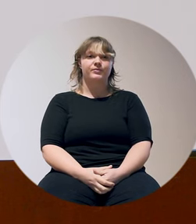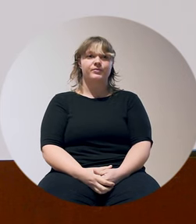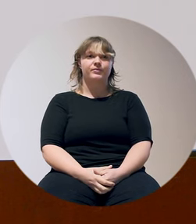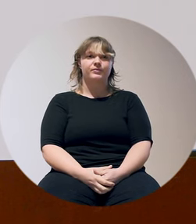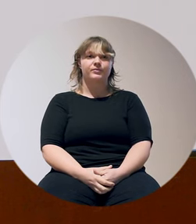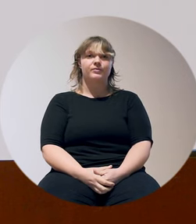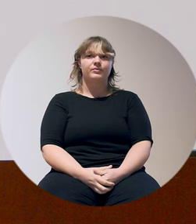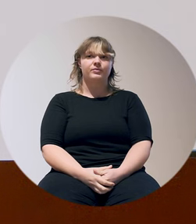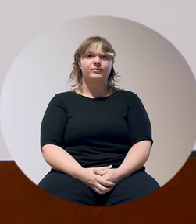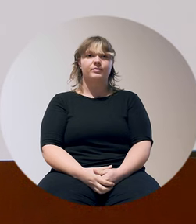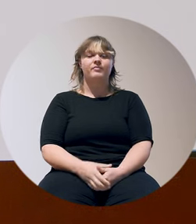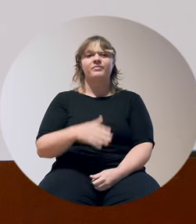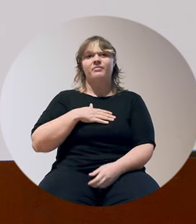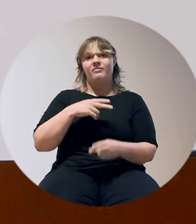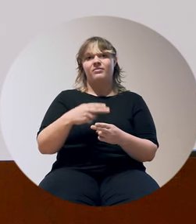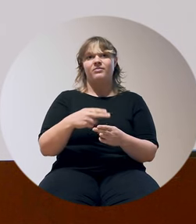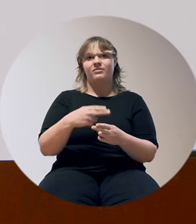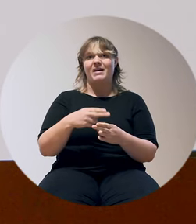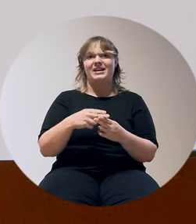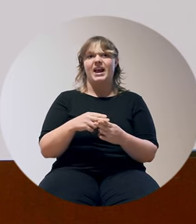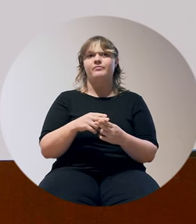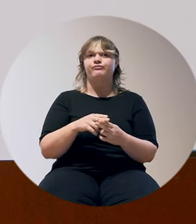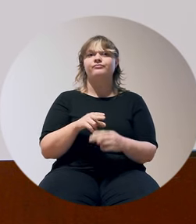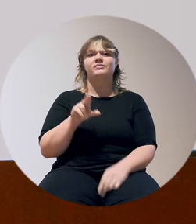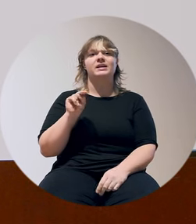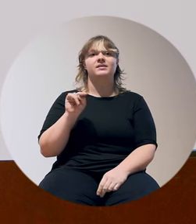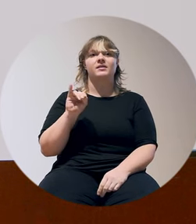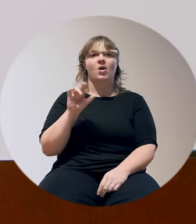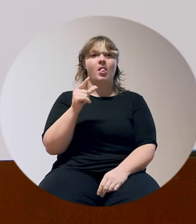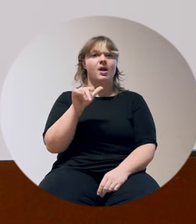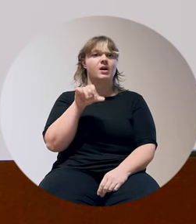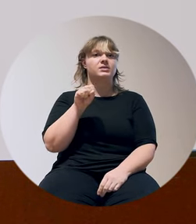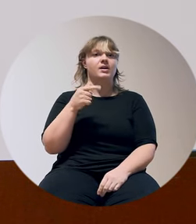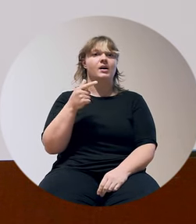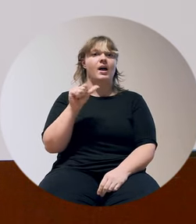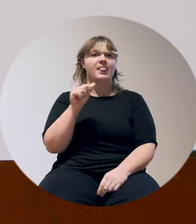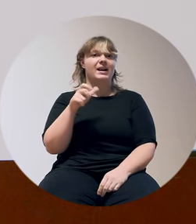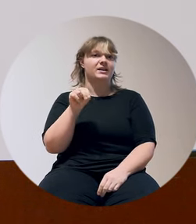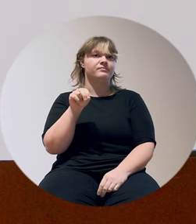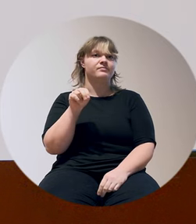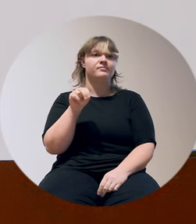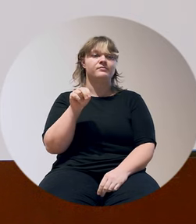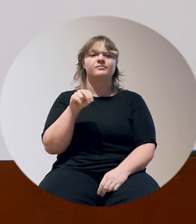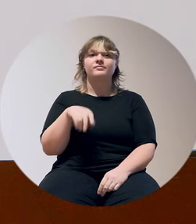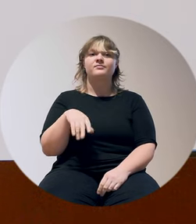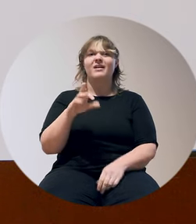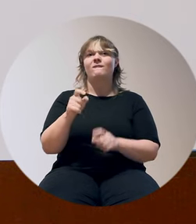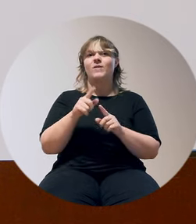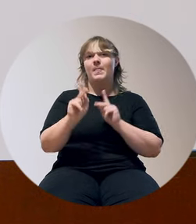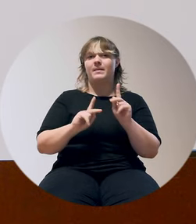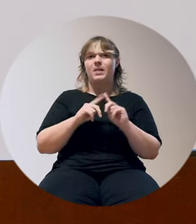shikakwan. My name is Yehyatsin Nicholas Galanin. I'm hluknahadi, child of the kagwantan, people of